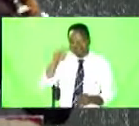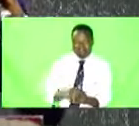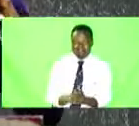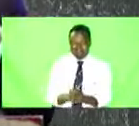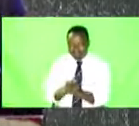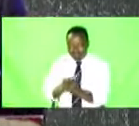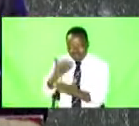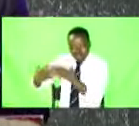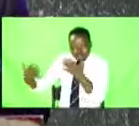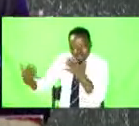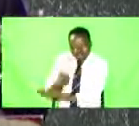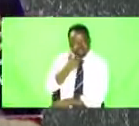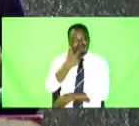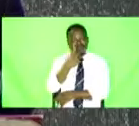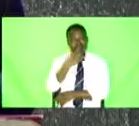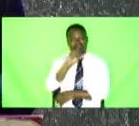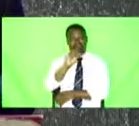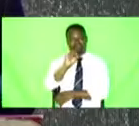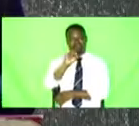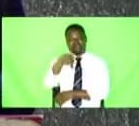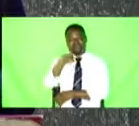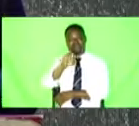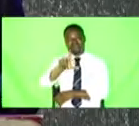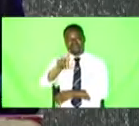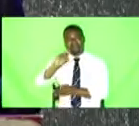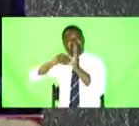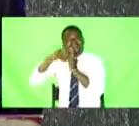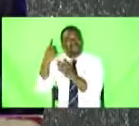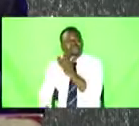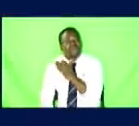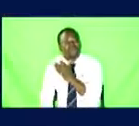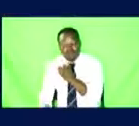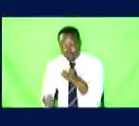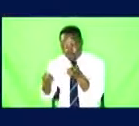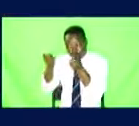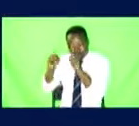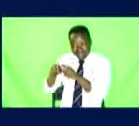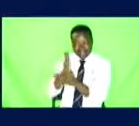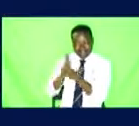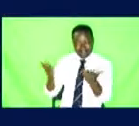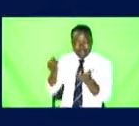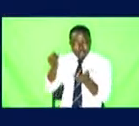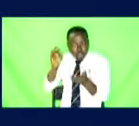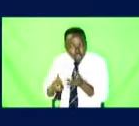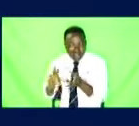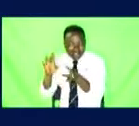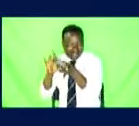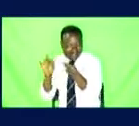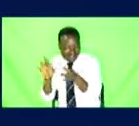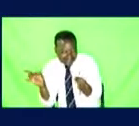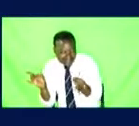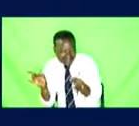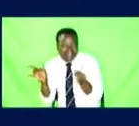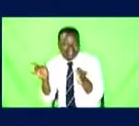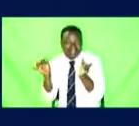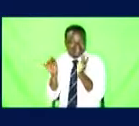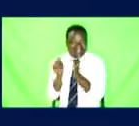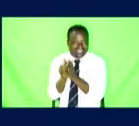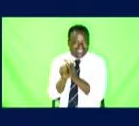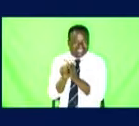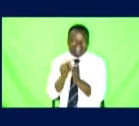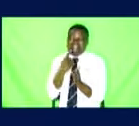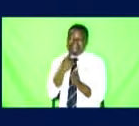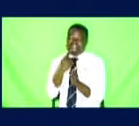gospel? Ordinarily, when something or a statement is referred to as